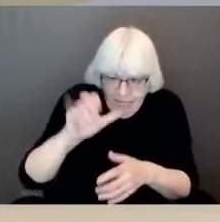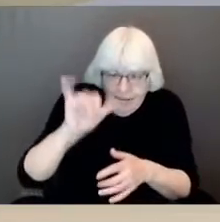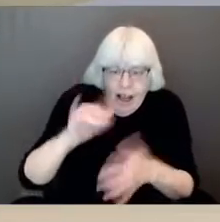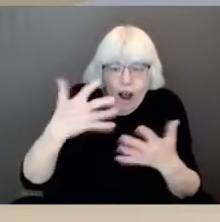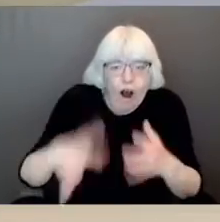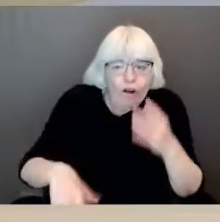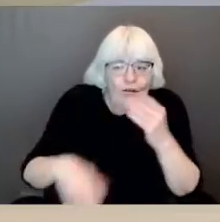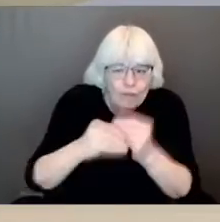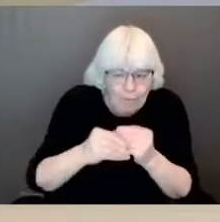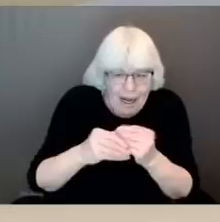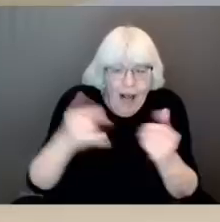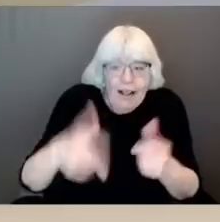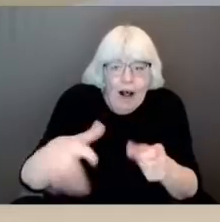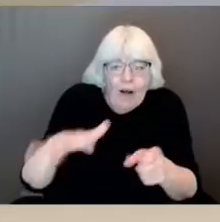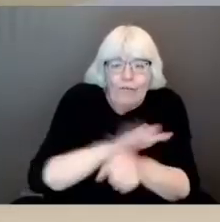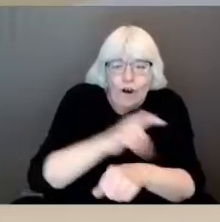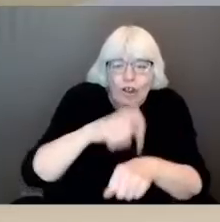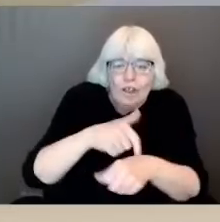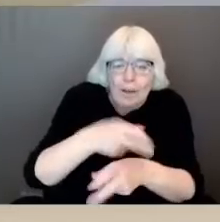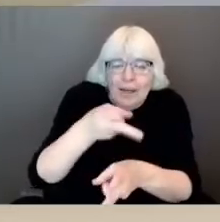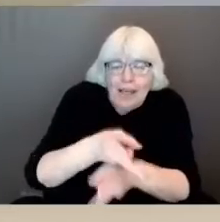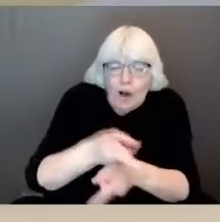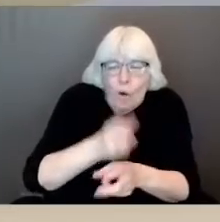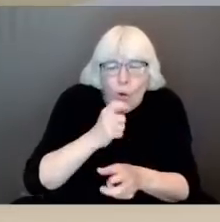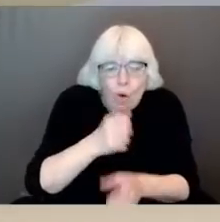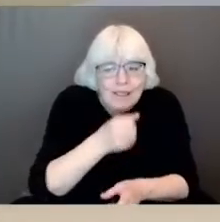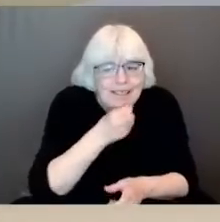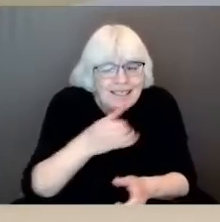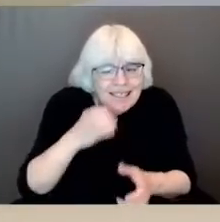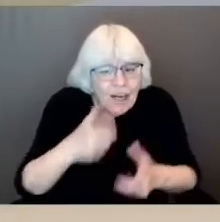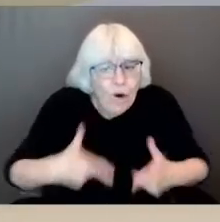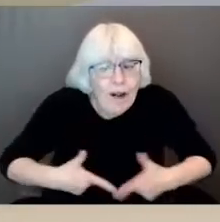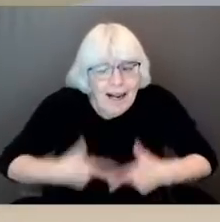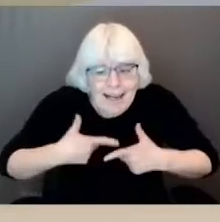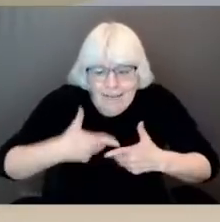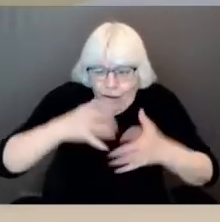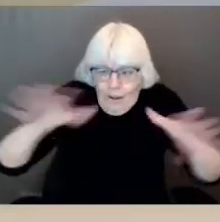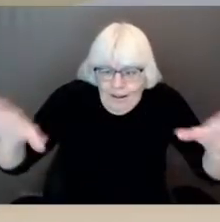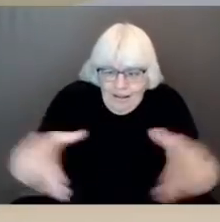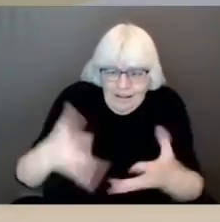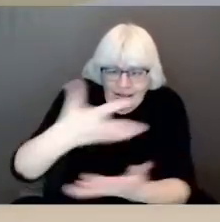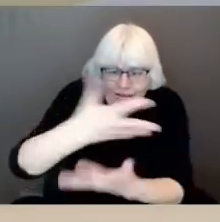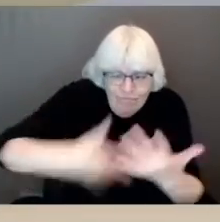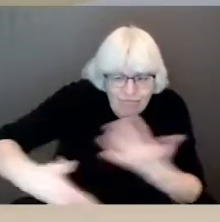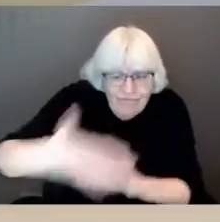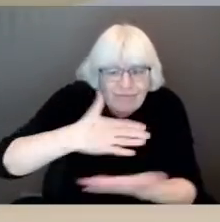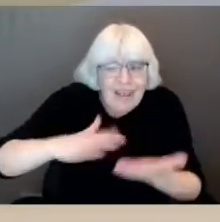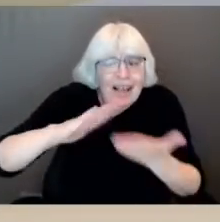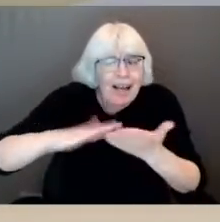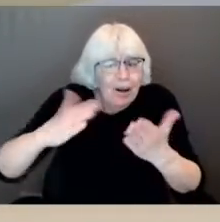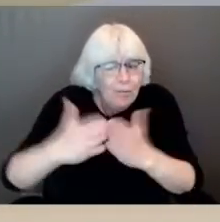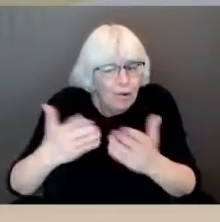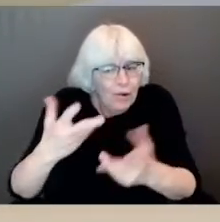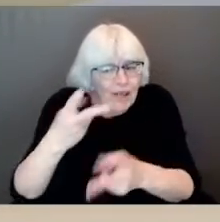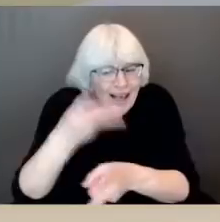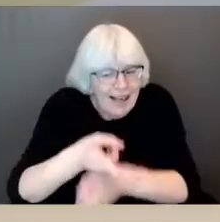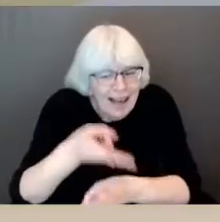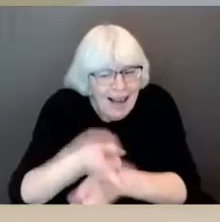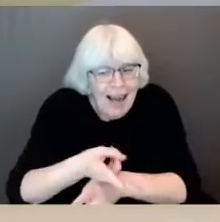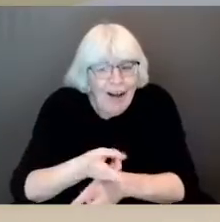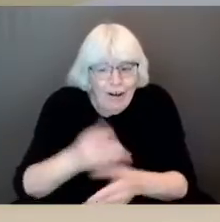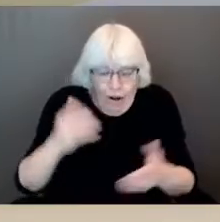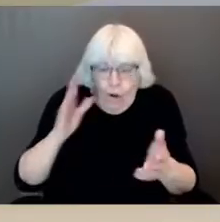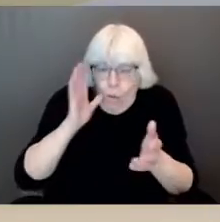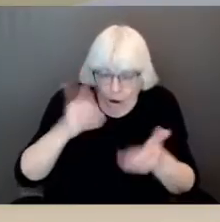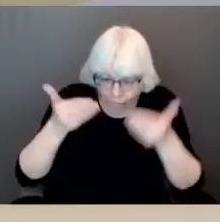other seniors living in congregate living settings, so that would include our community care facilities, and I think they're